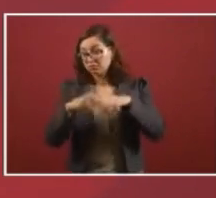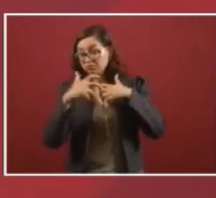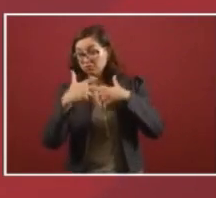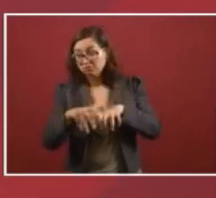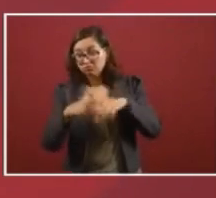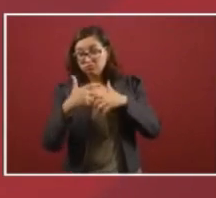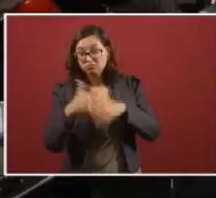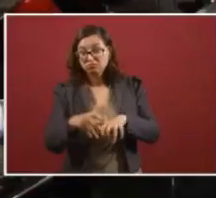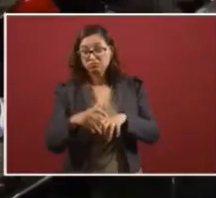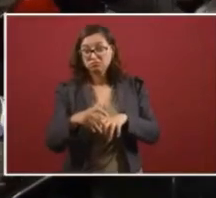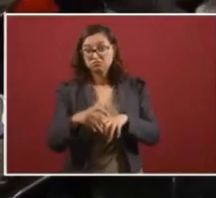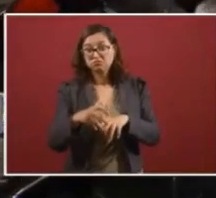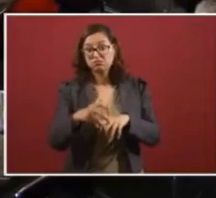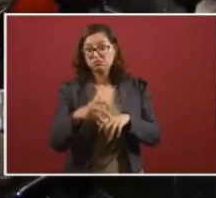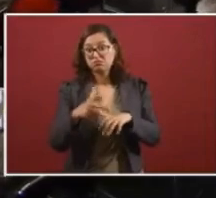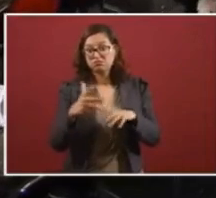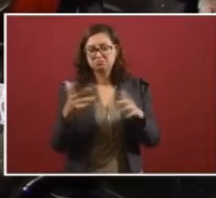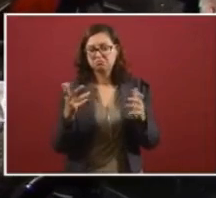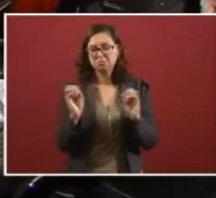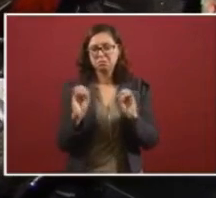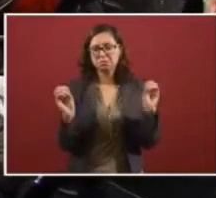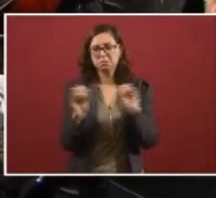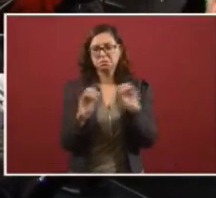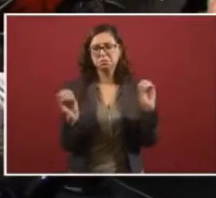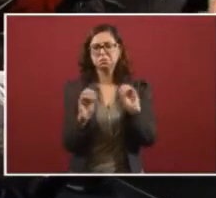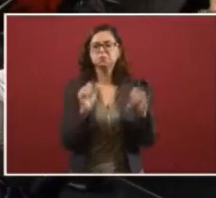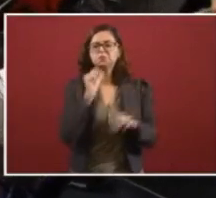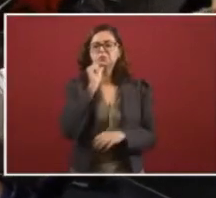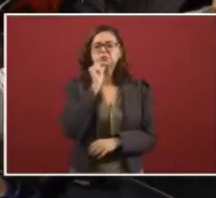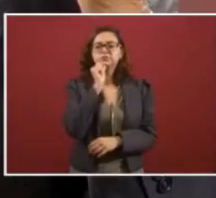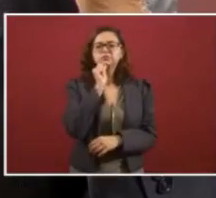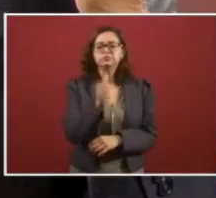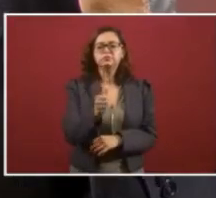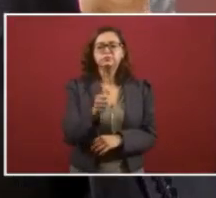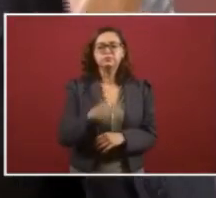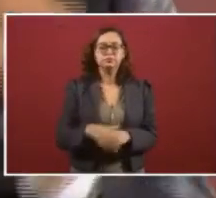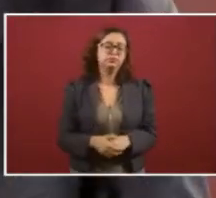with protests of communities.